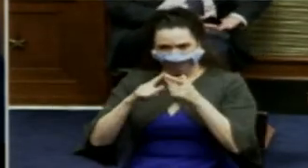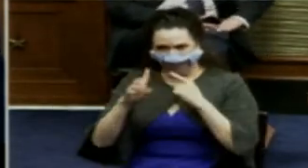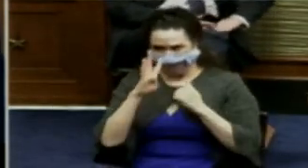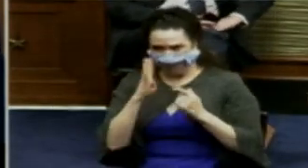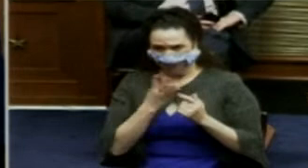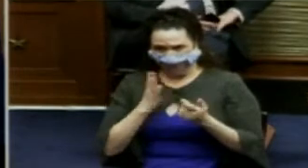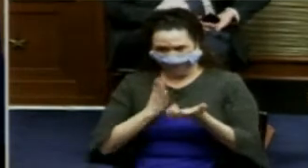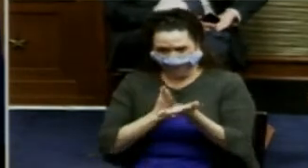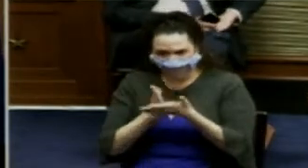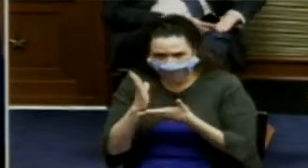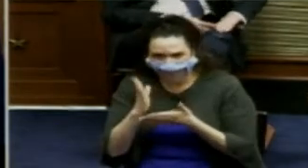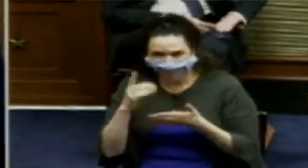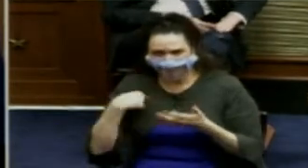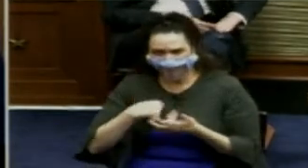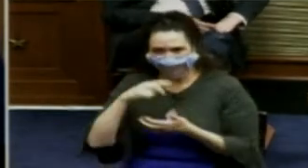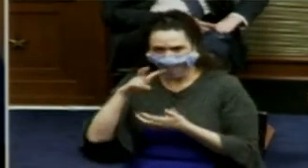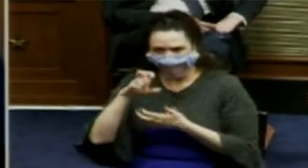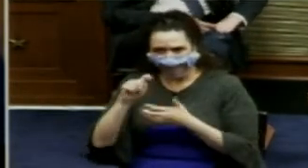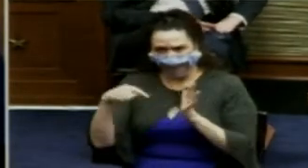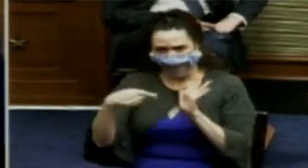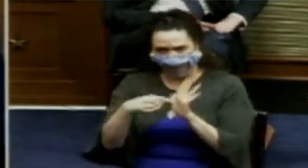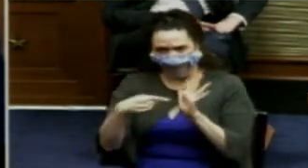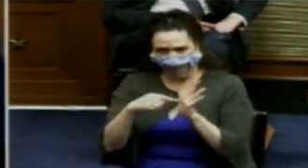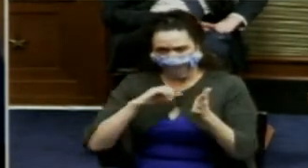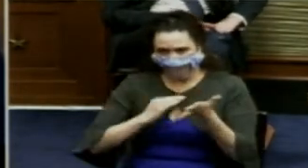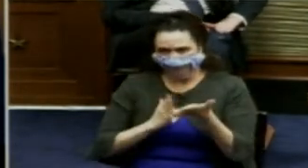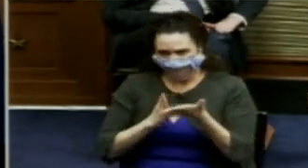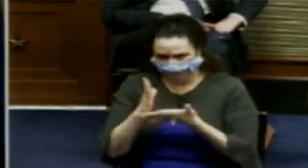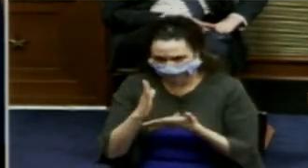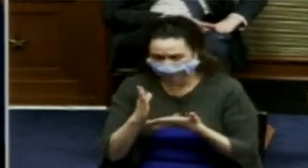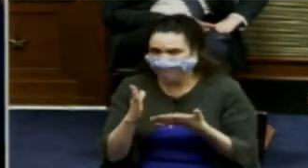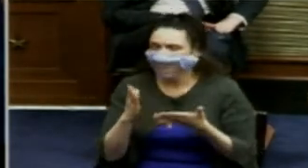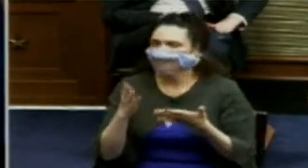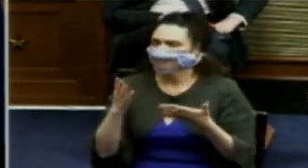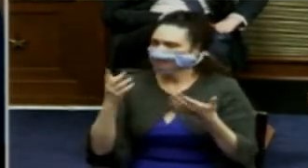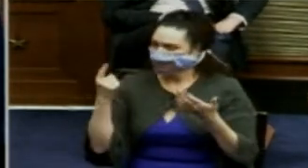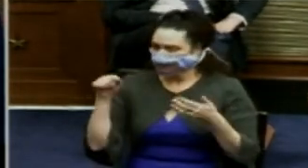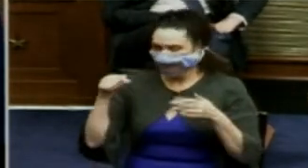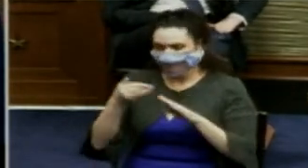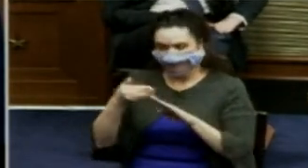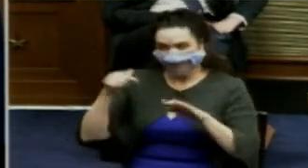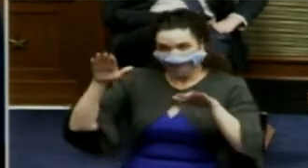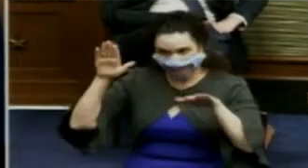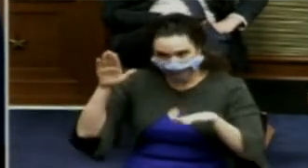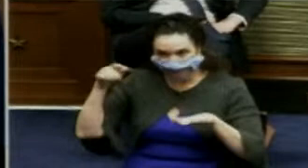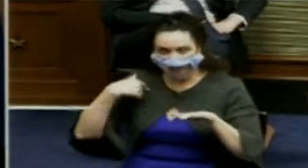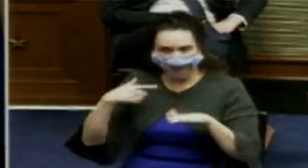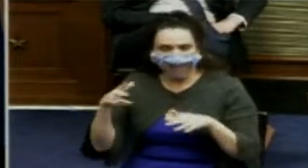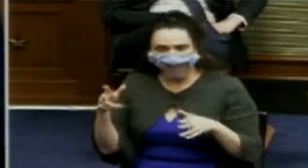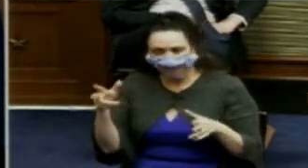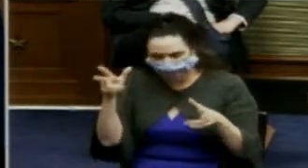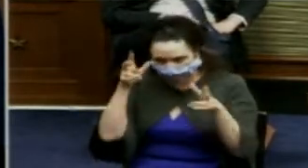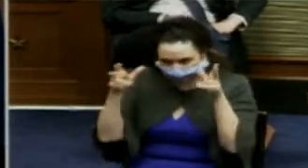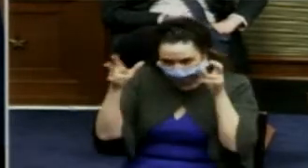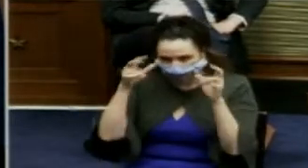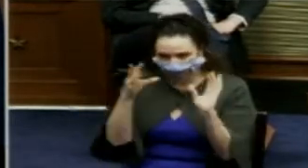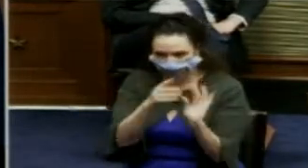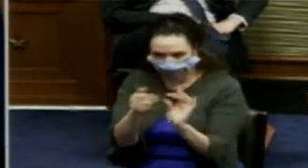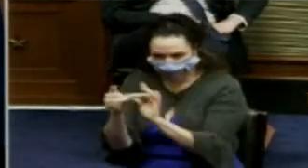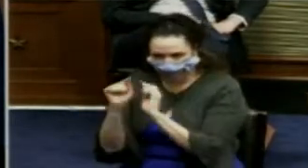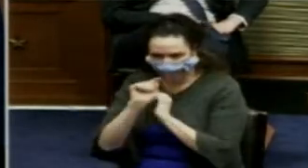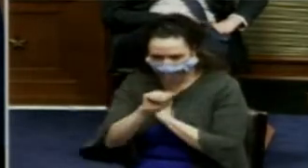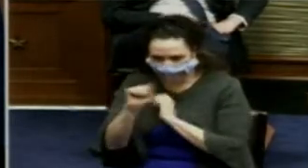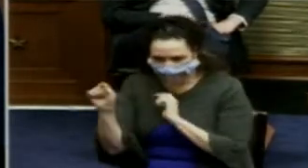democracy that comes only with statehood? Before this hearing, I listened to the stories of fellow DC veterans, including members of Veterans United